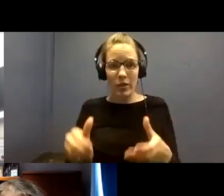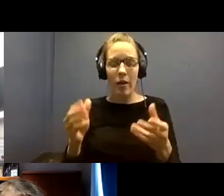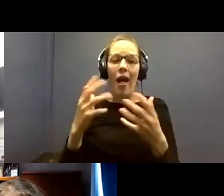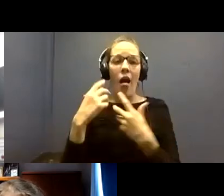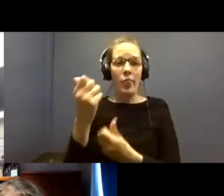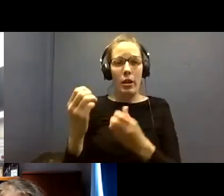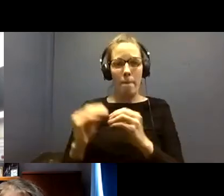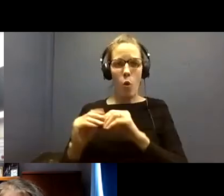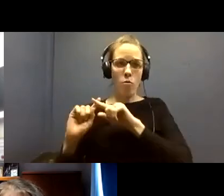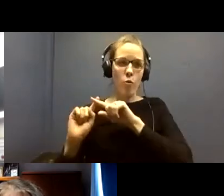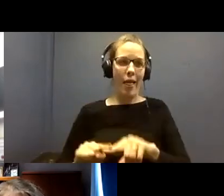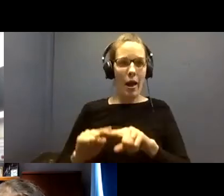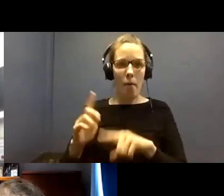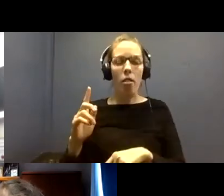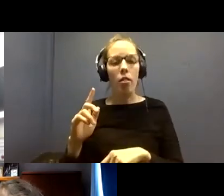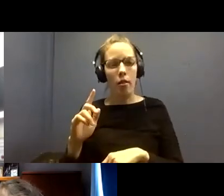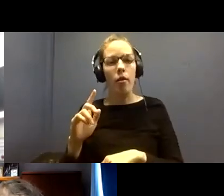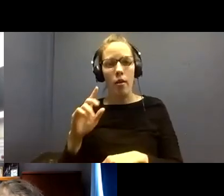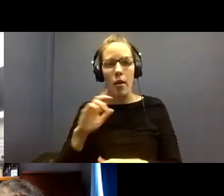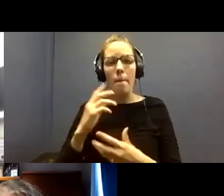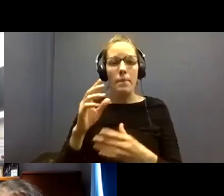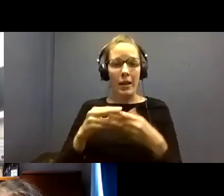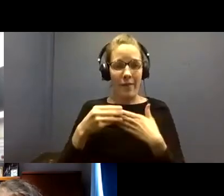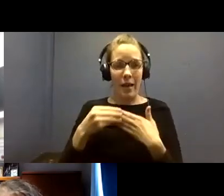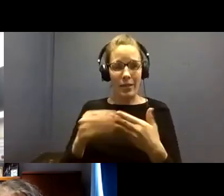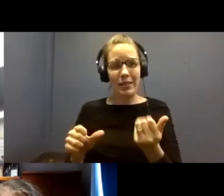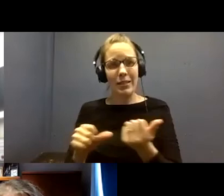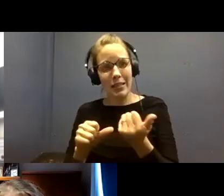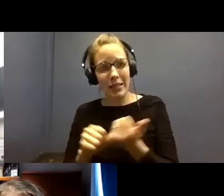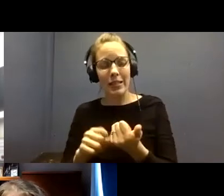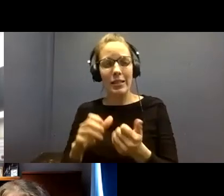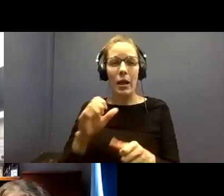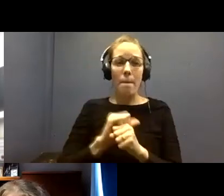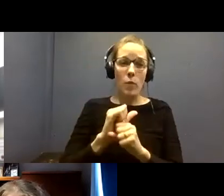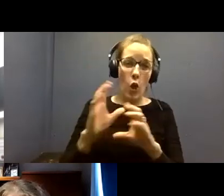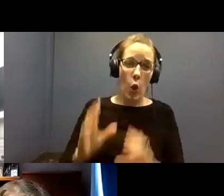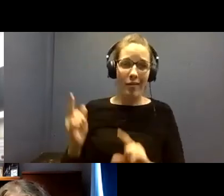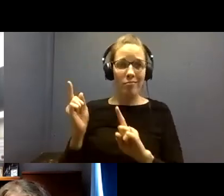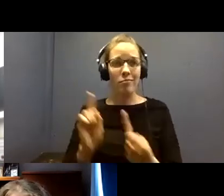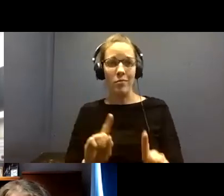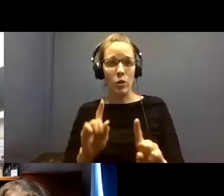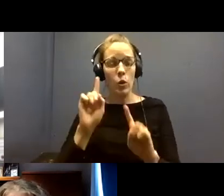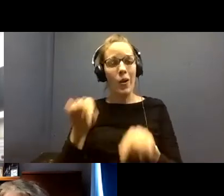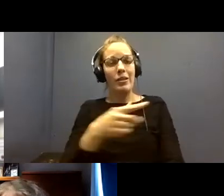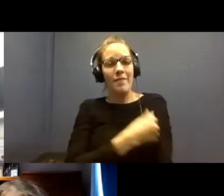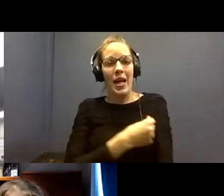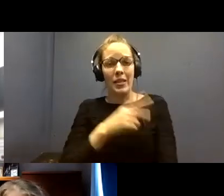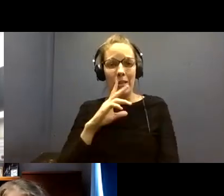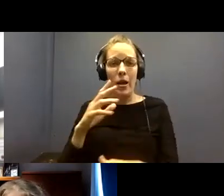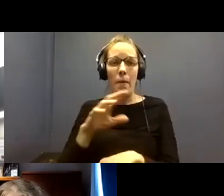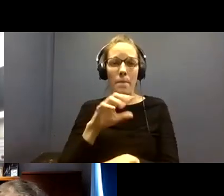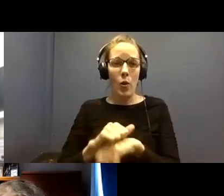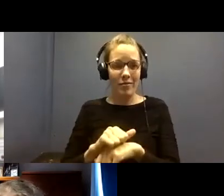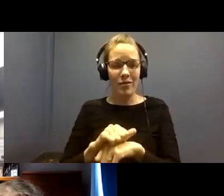reliable workforce. And being flexible to assist an employee with going to a vaccine appointment costs